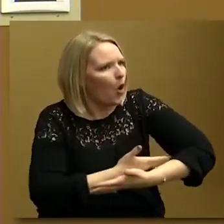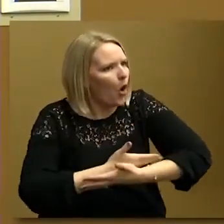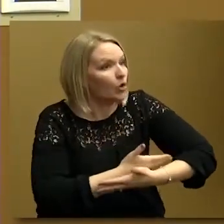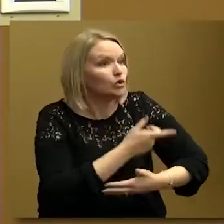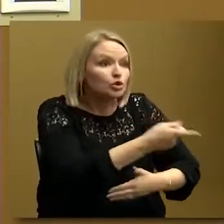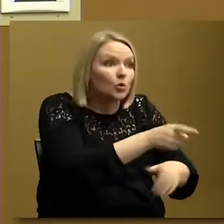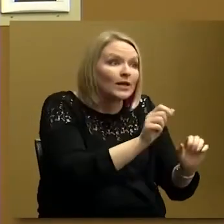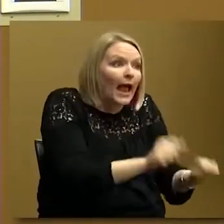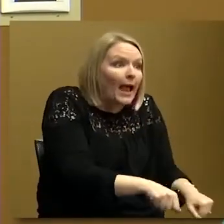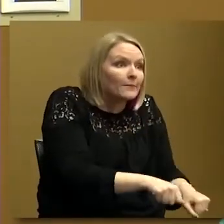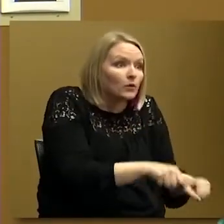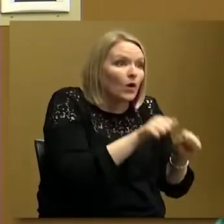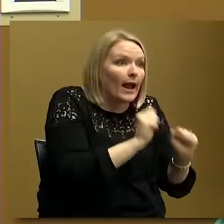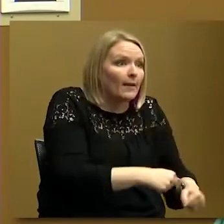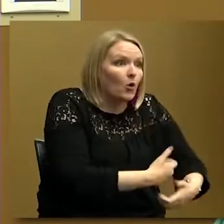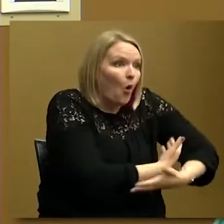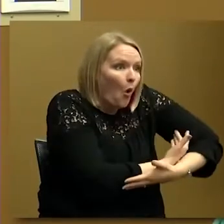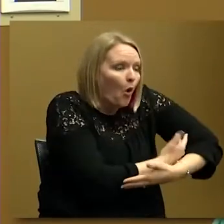hold him.